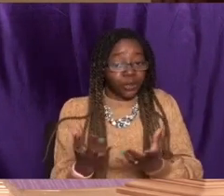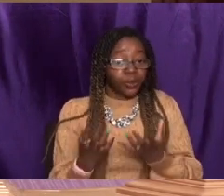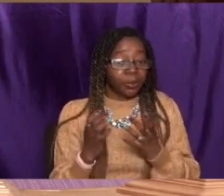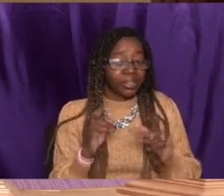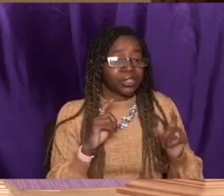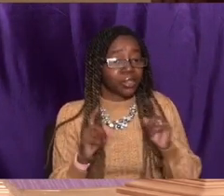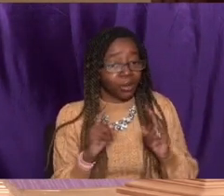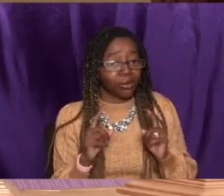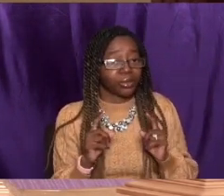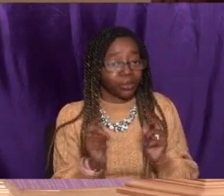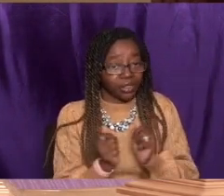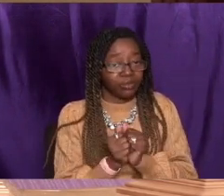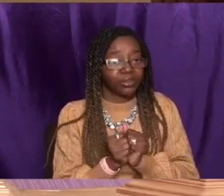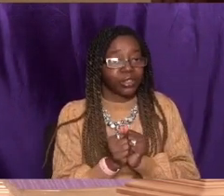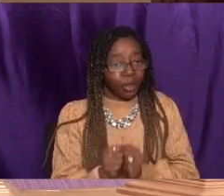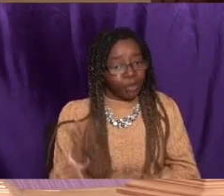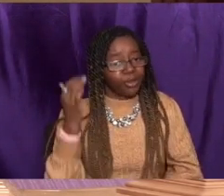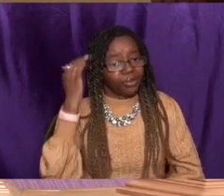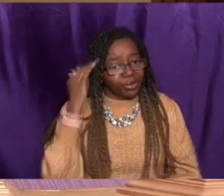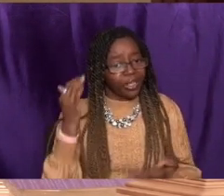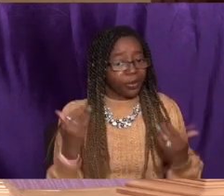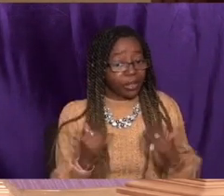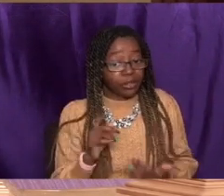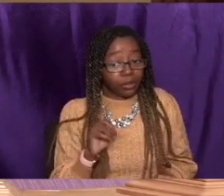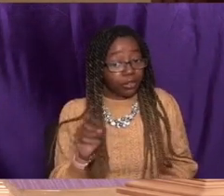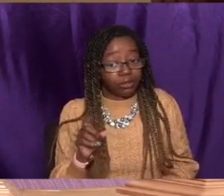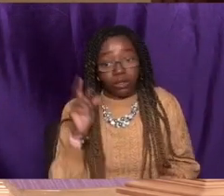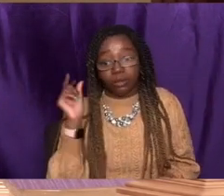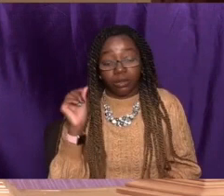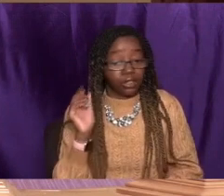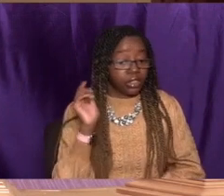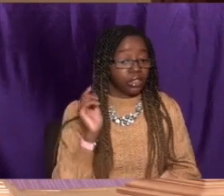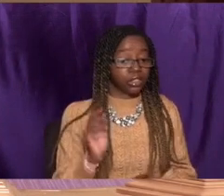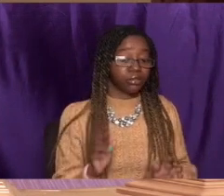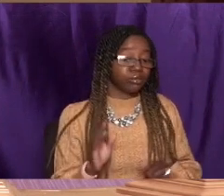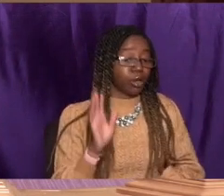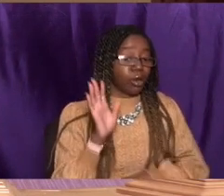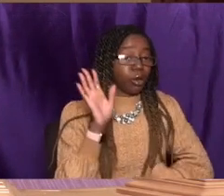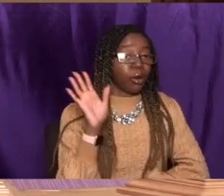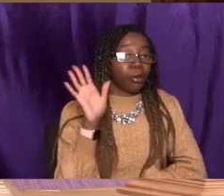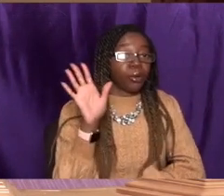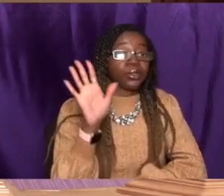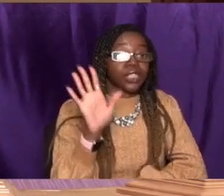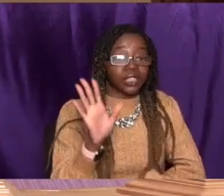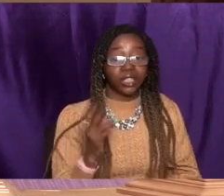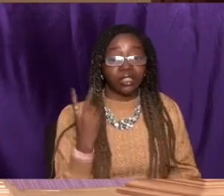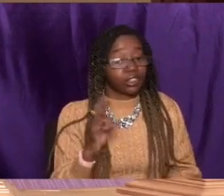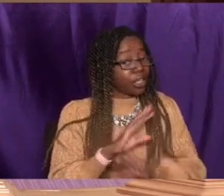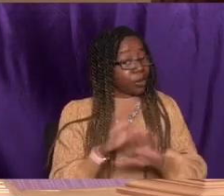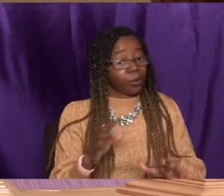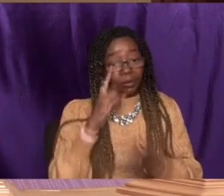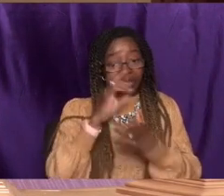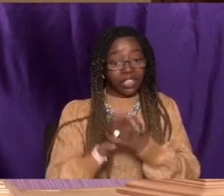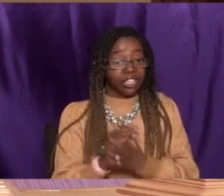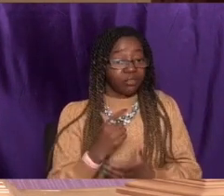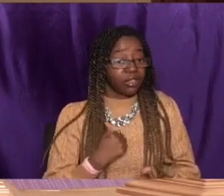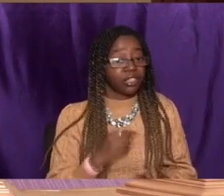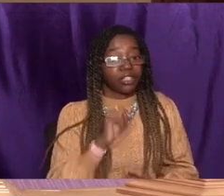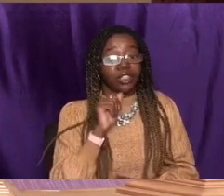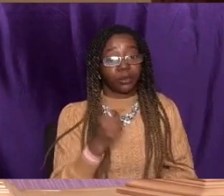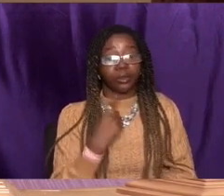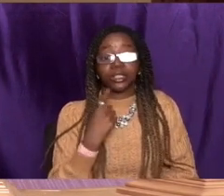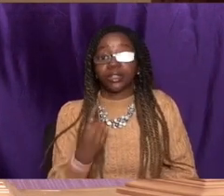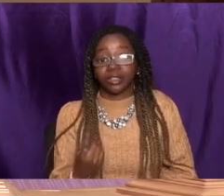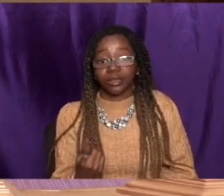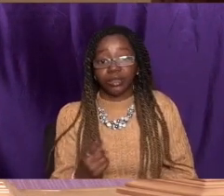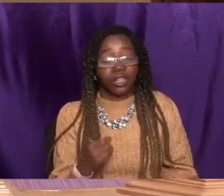to? You know they're going to have some questions. Moses protested again, says, look, they won't believe me. They won't do what I tell them. They